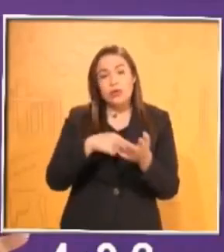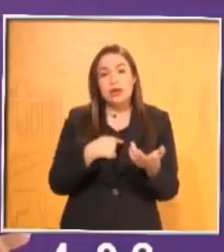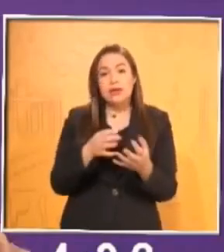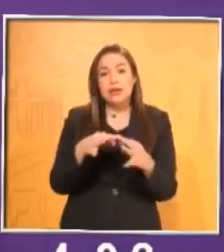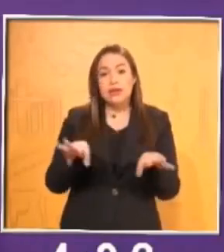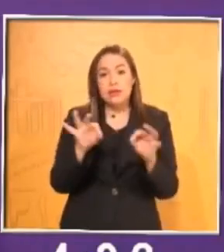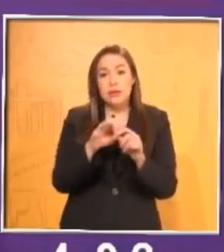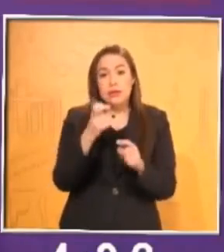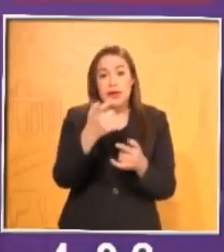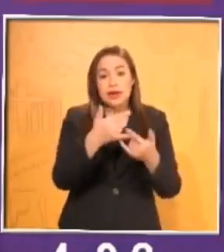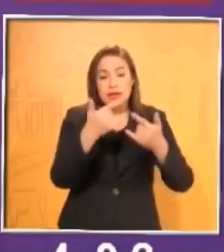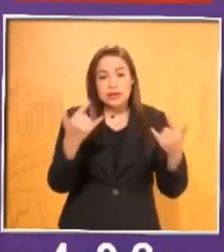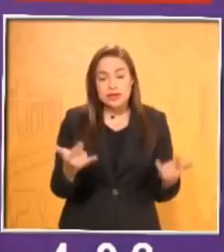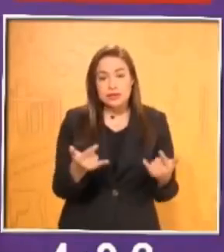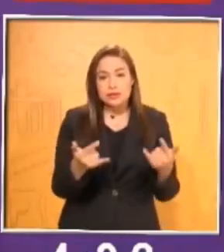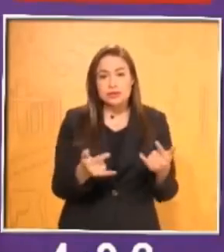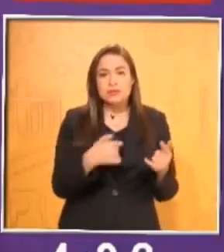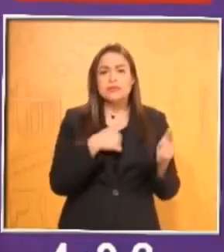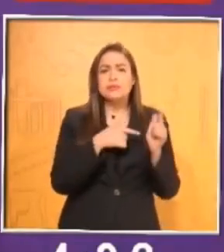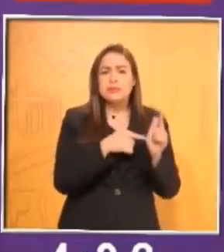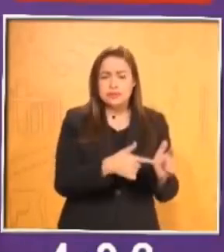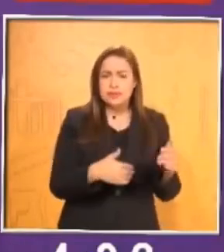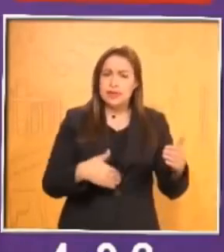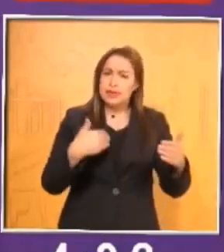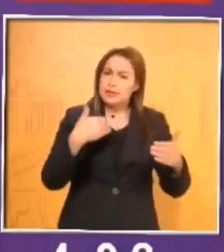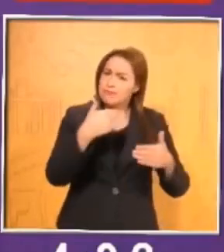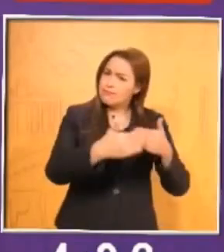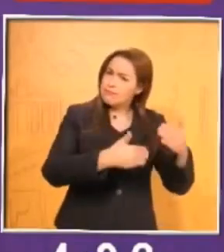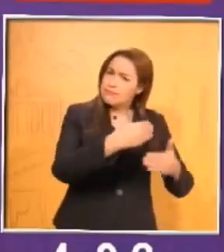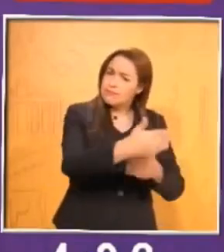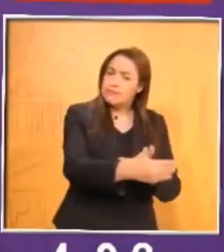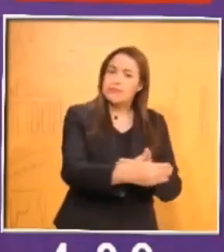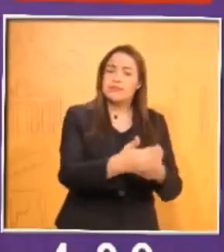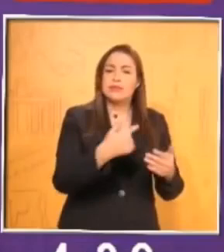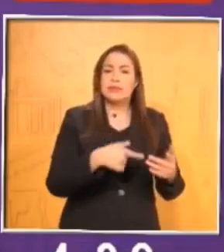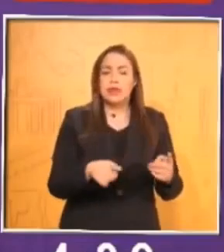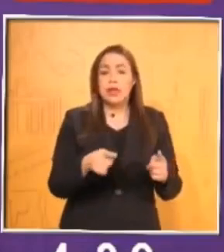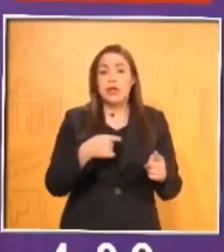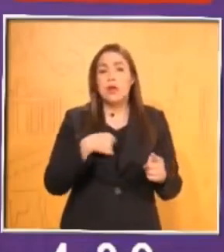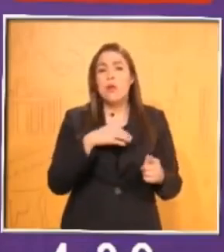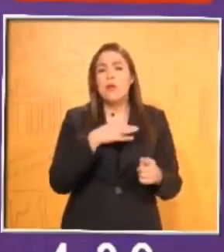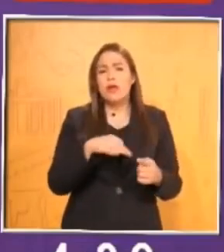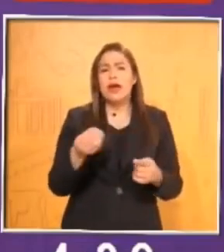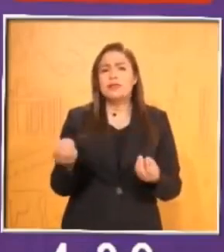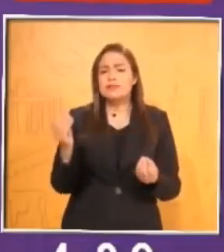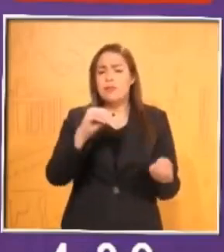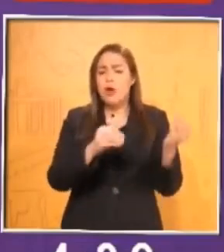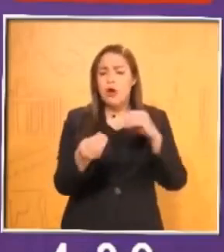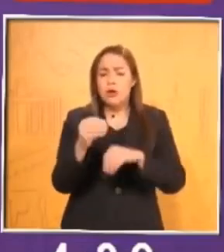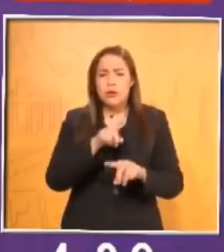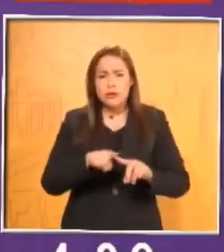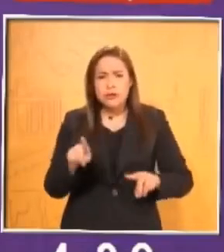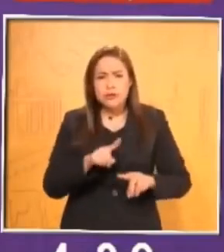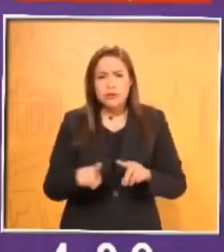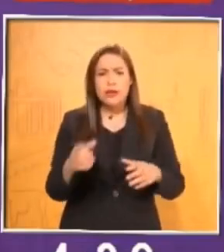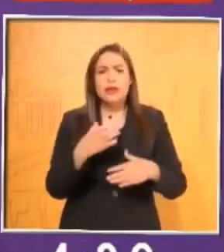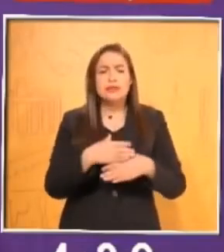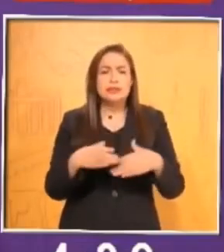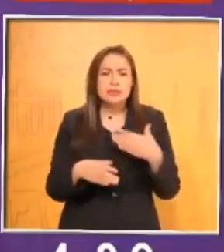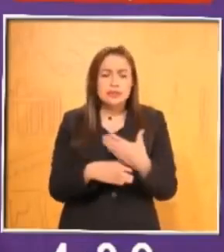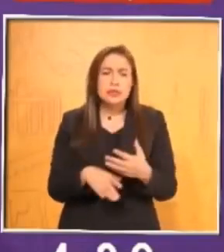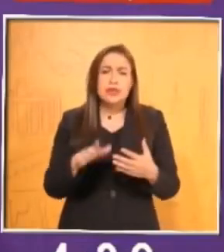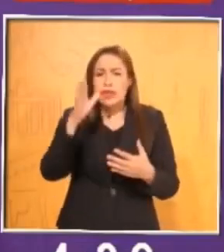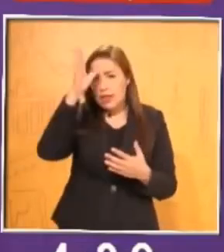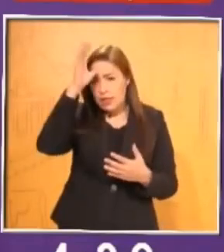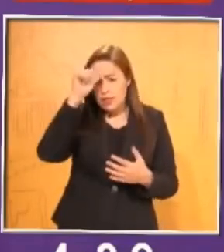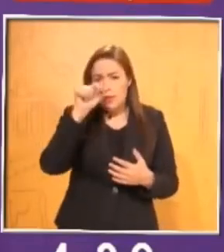begin, and at the end, only check if you have included all the elements. What are the